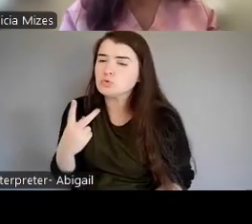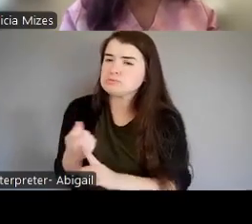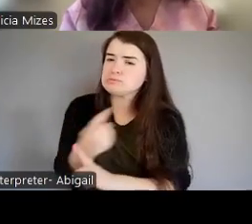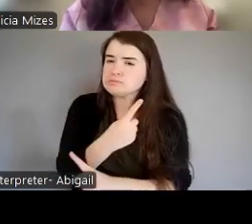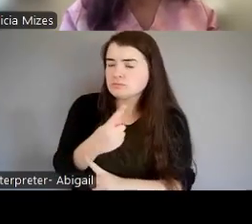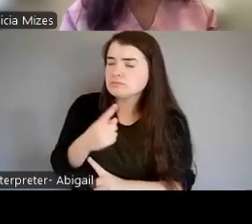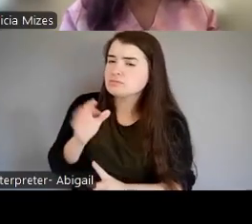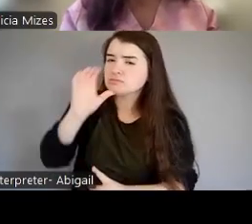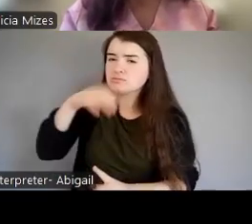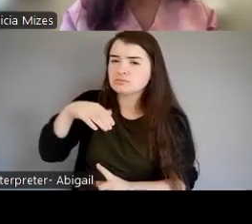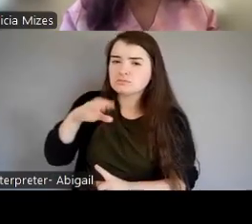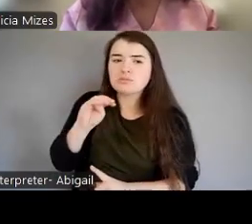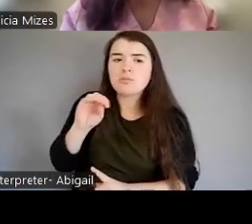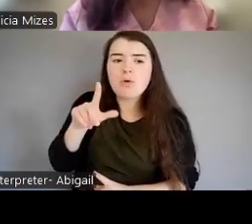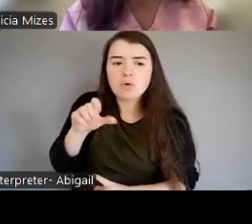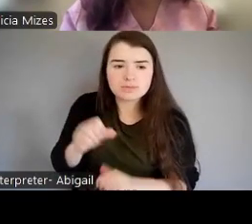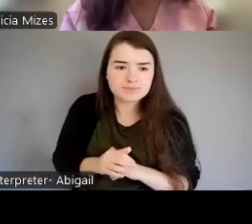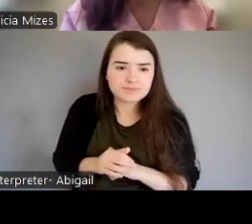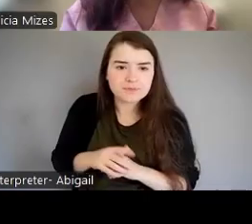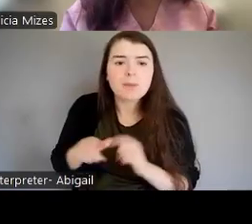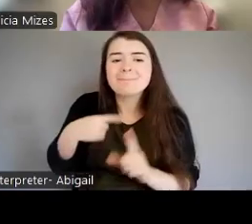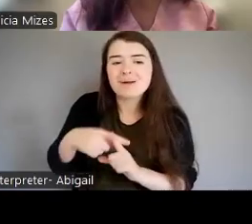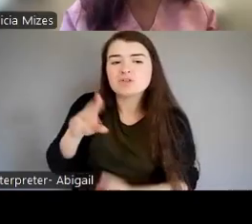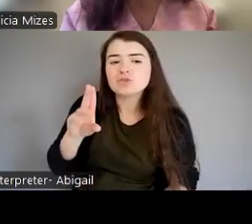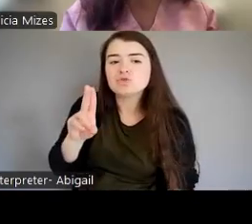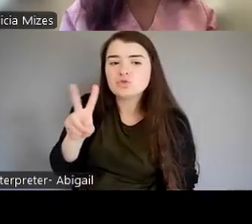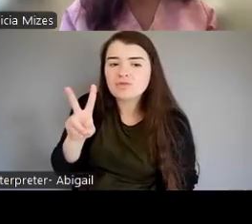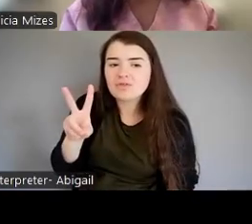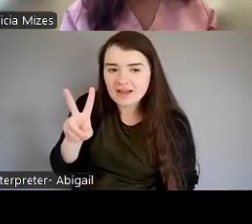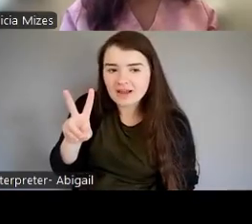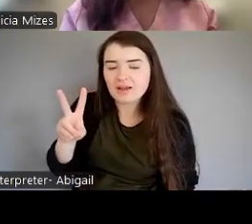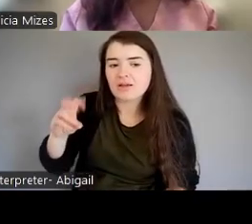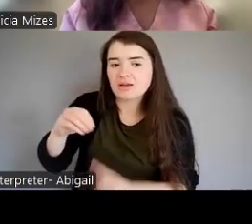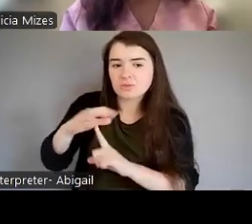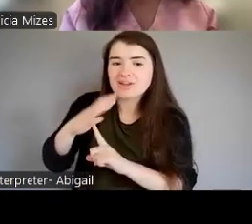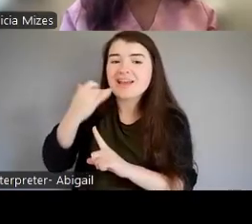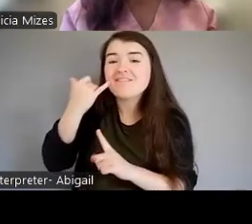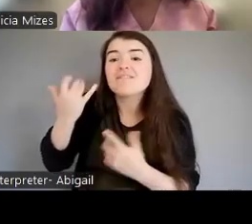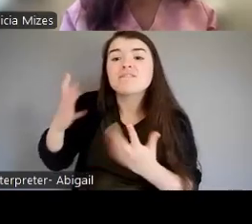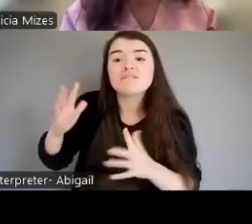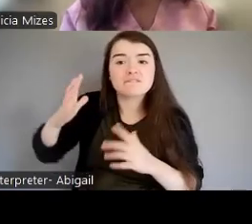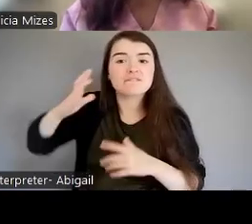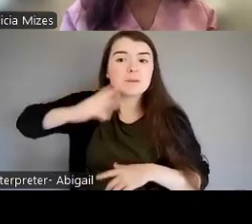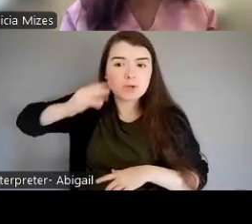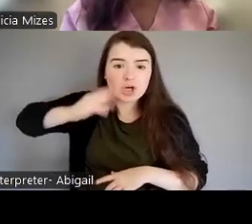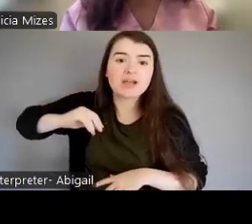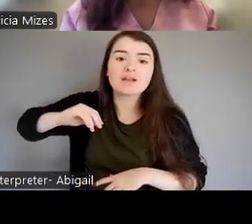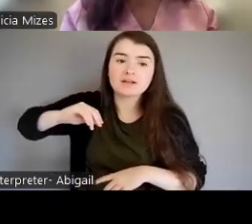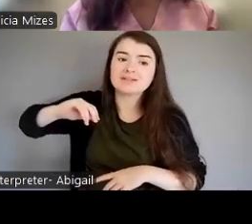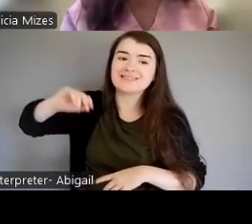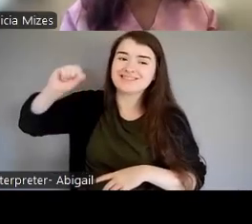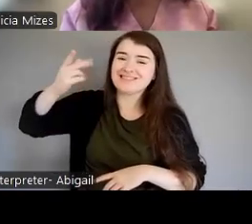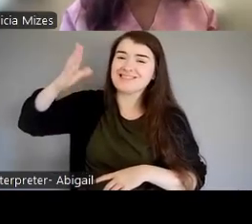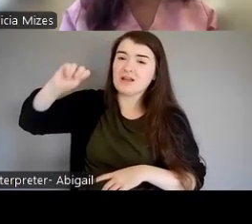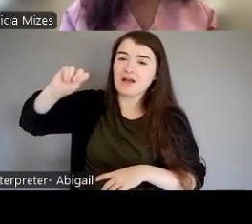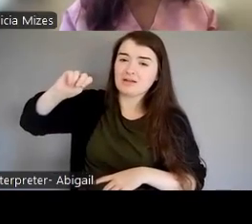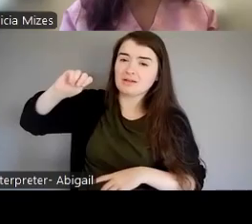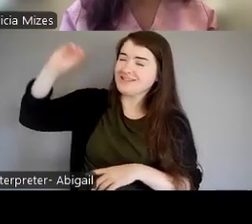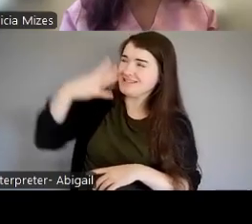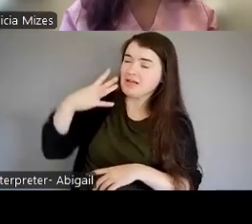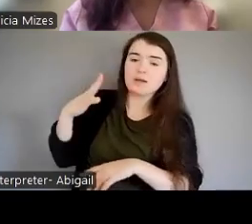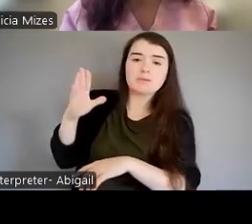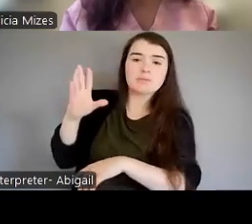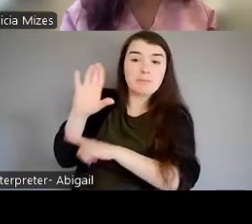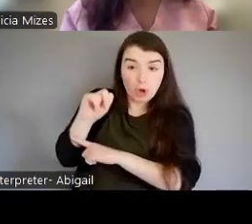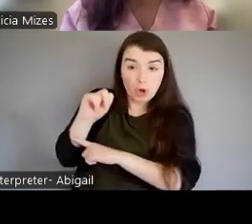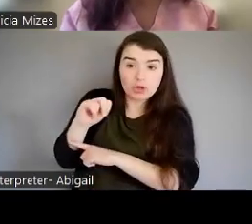UV sun exposure. If someone has a history of blistering or peeling sunburns, this definitely increases the risk of skin cancer, and indoor tanning certainly